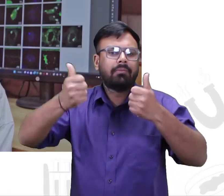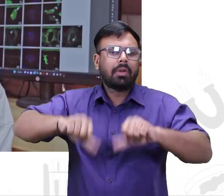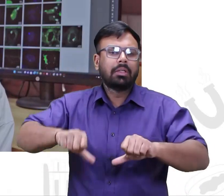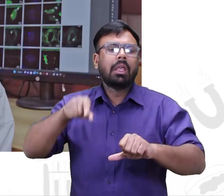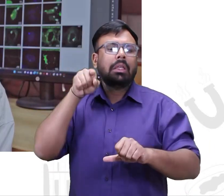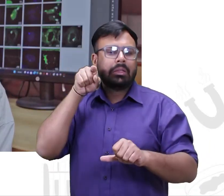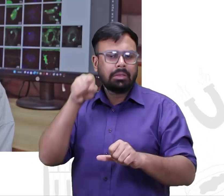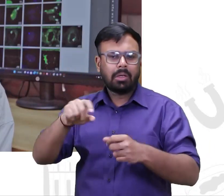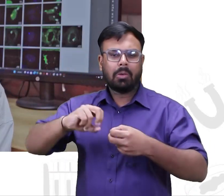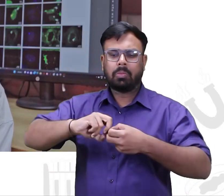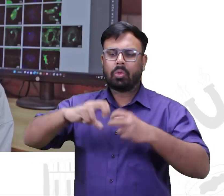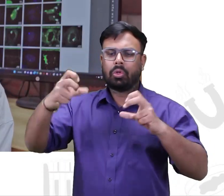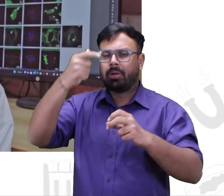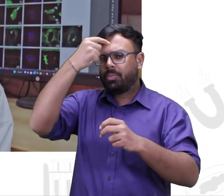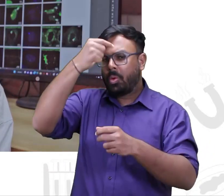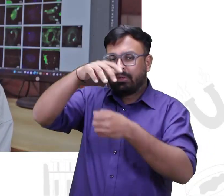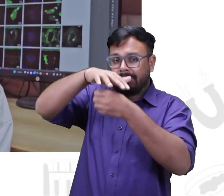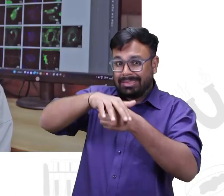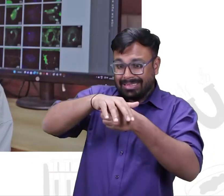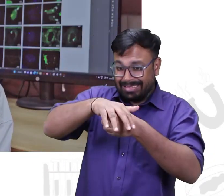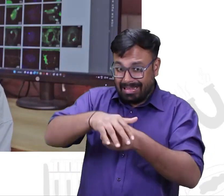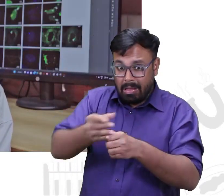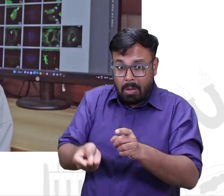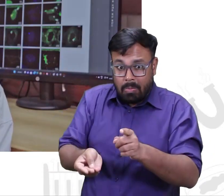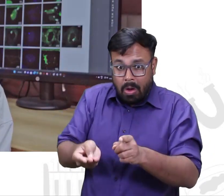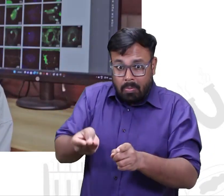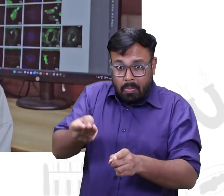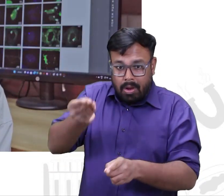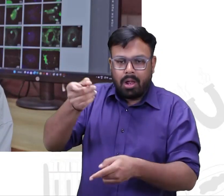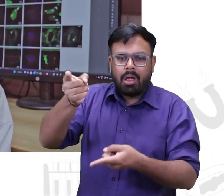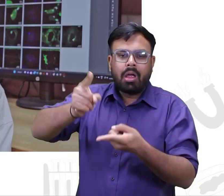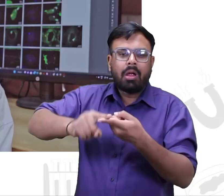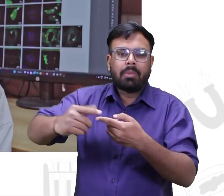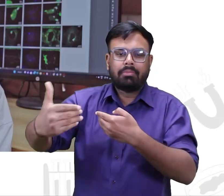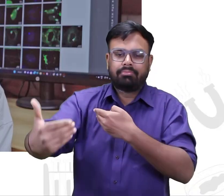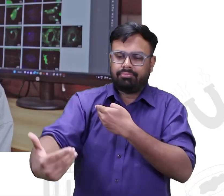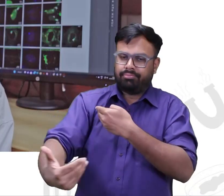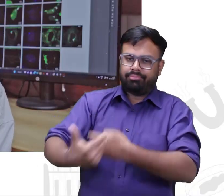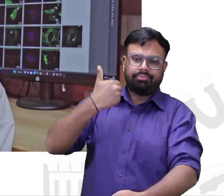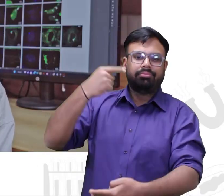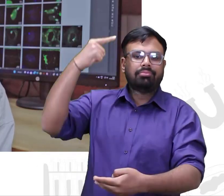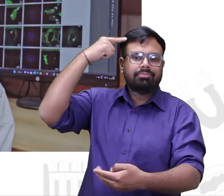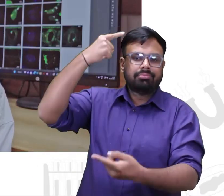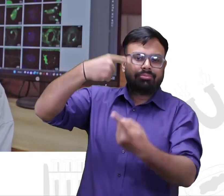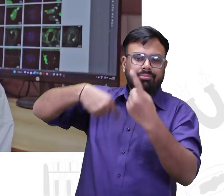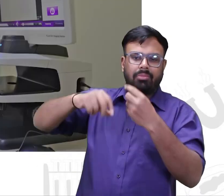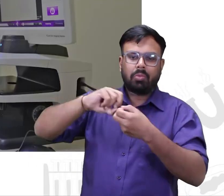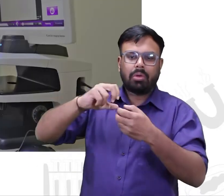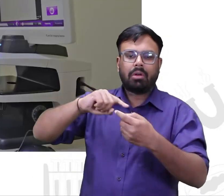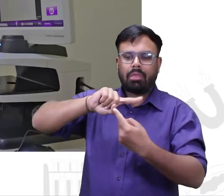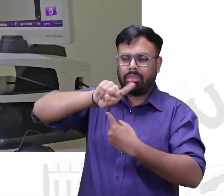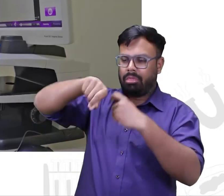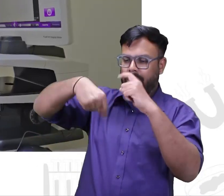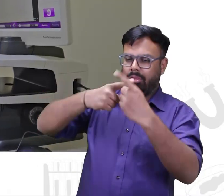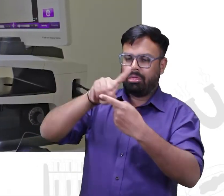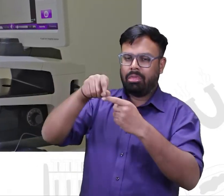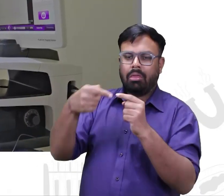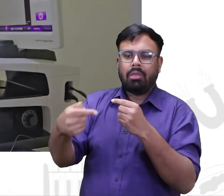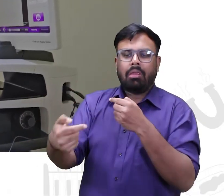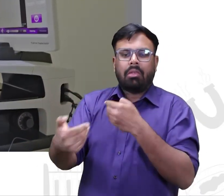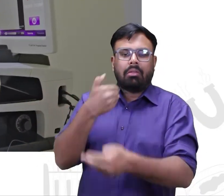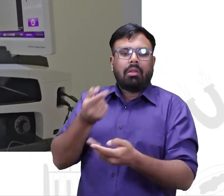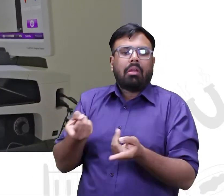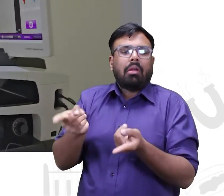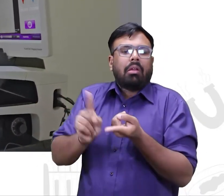the cell undergoes multiple stress which increases the toxicity of the aggregates in the neurons and